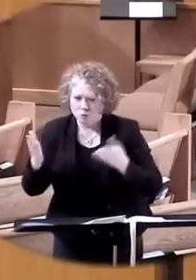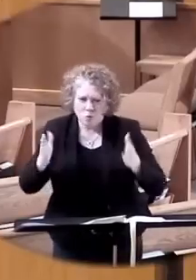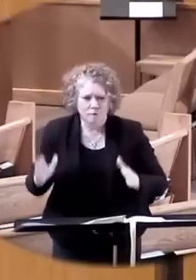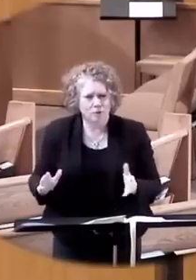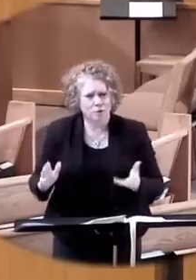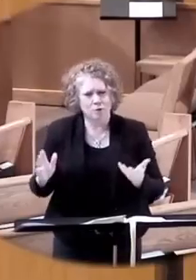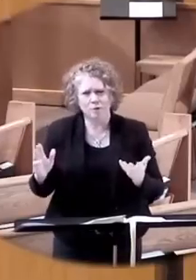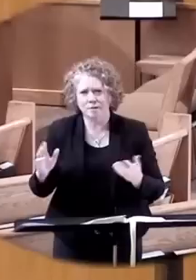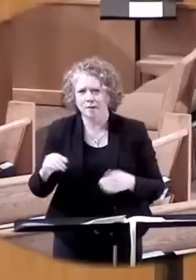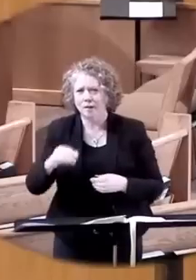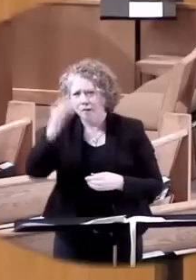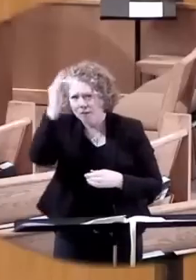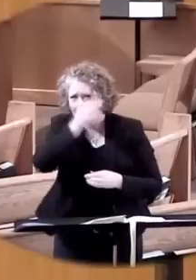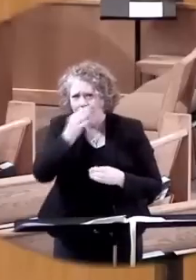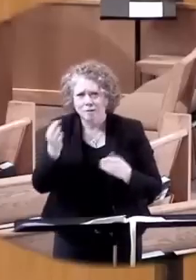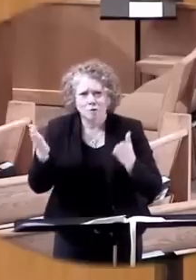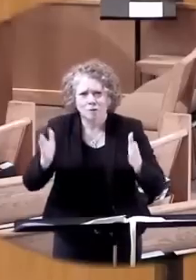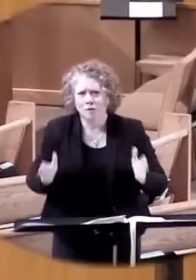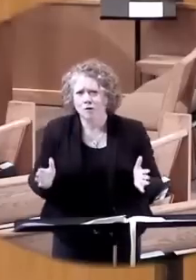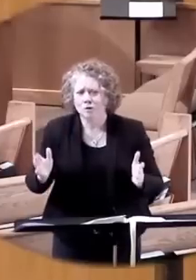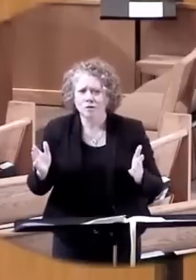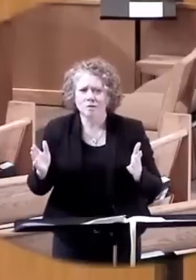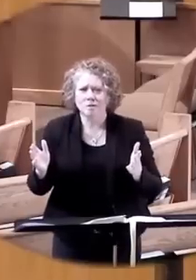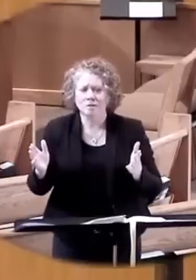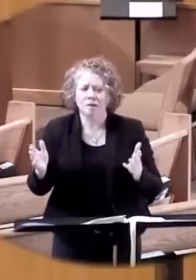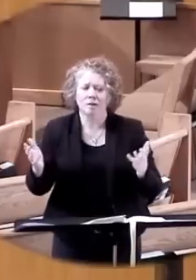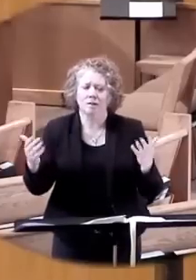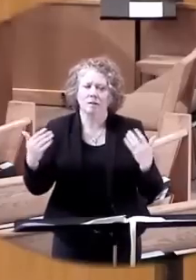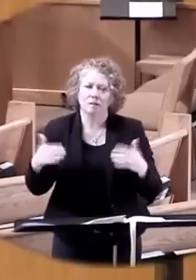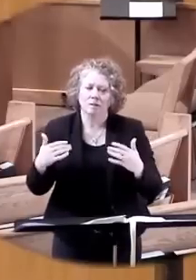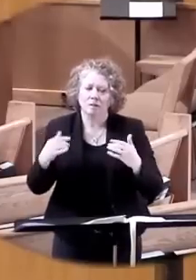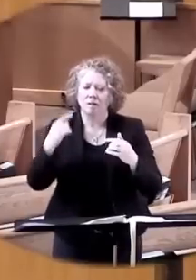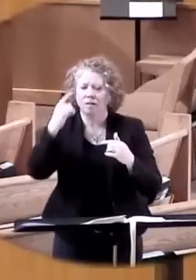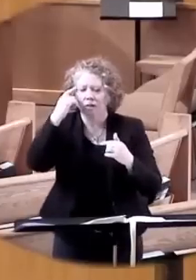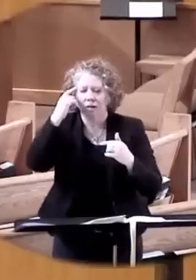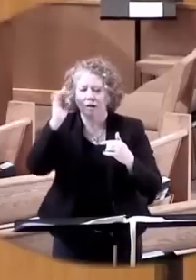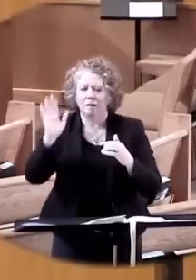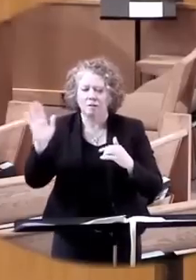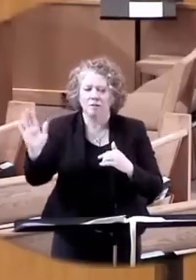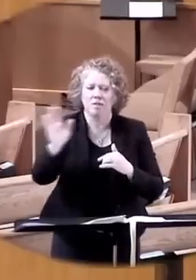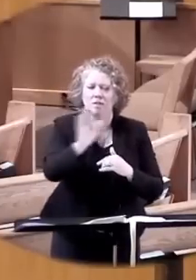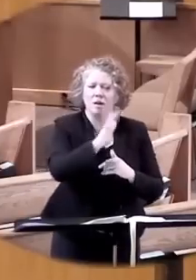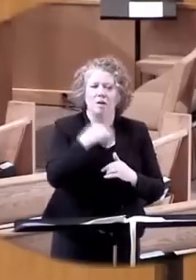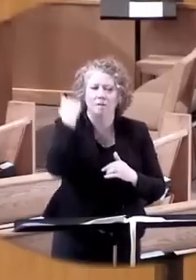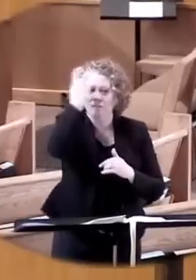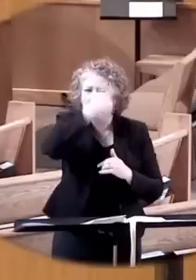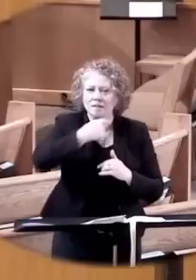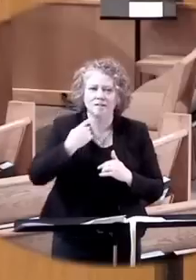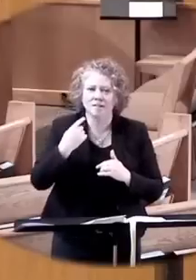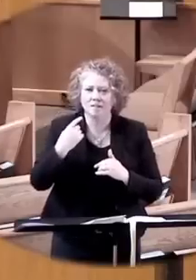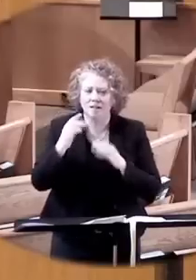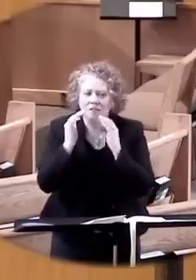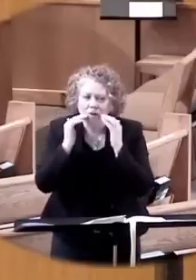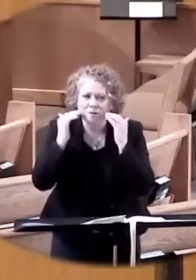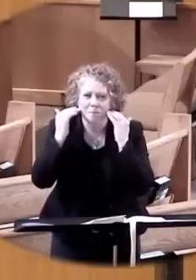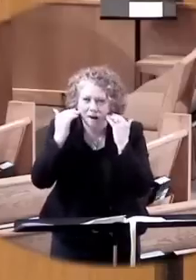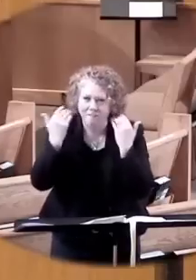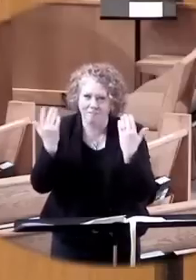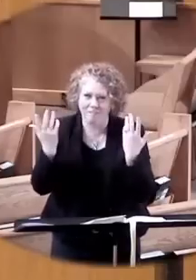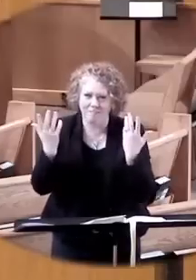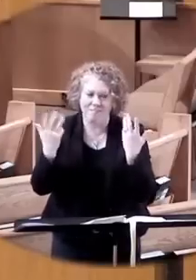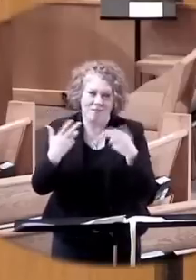servers, Eucharistic ministers. Take in their face, their name, their smile,